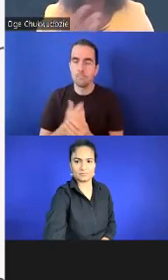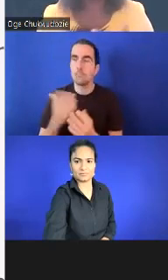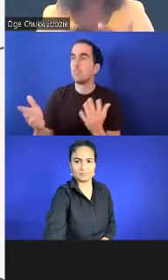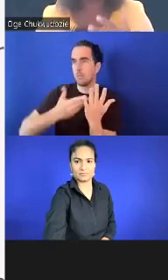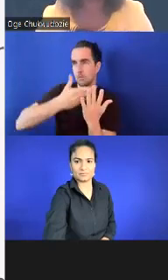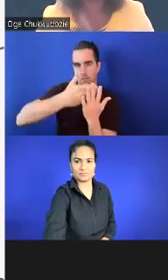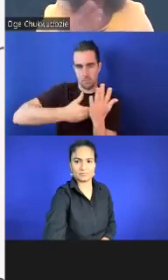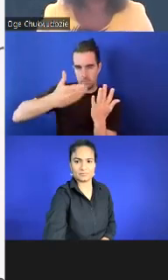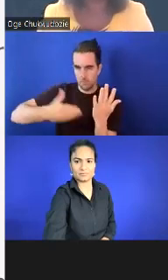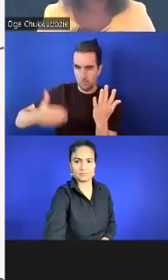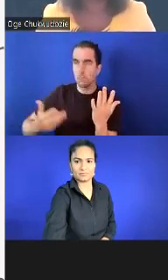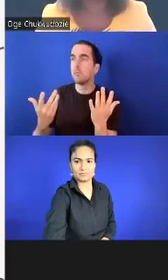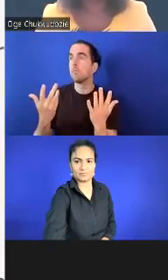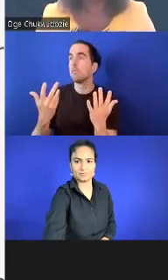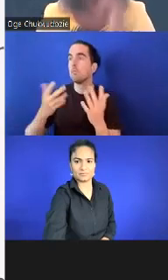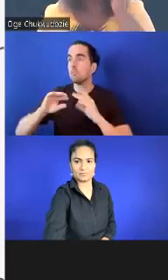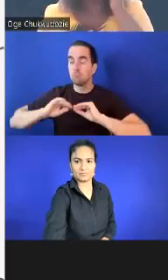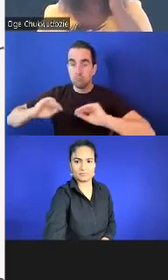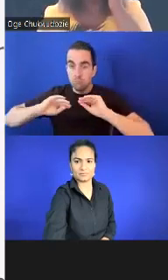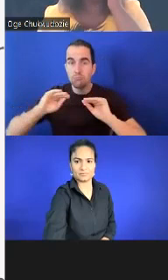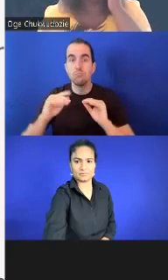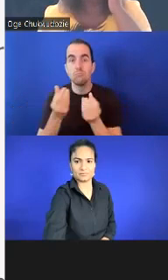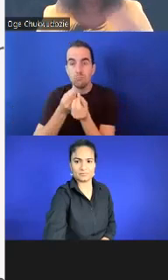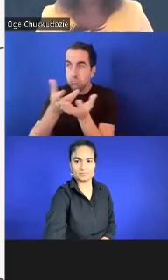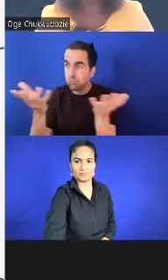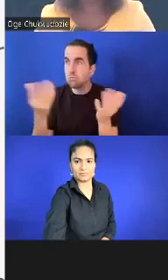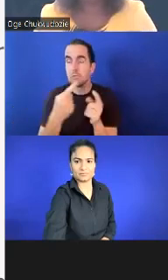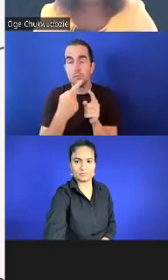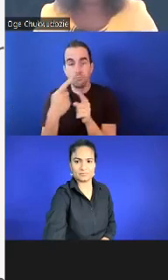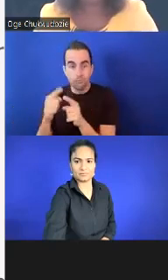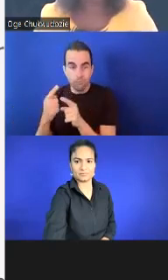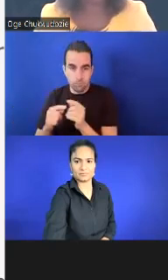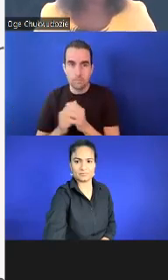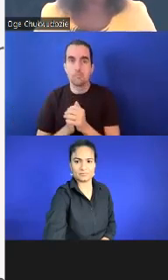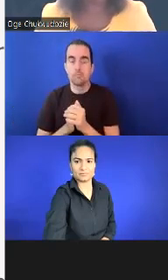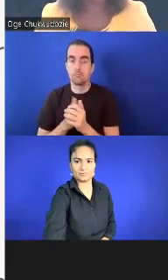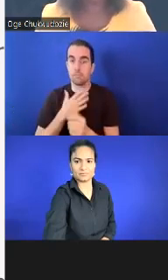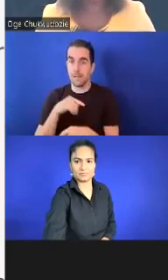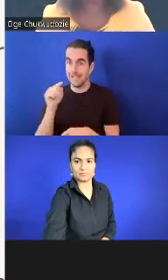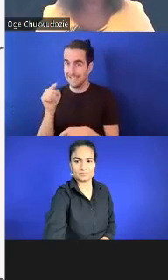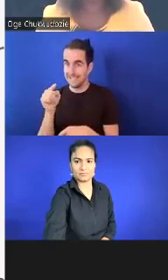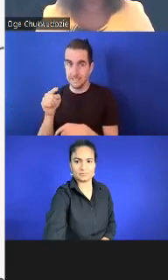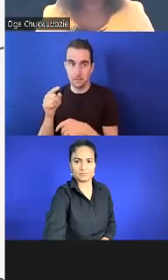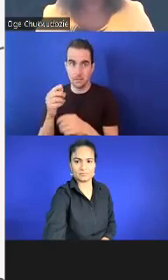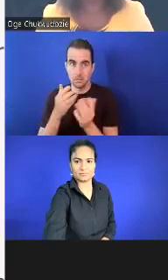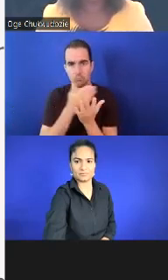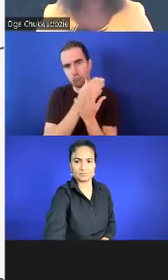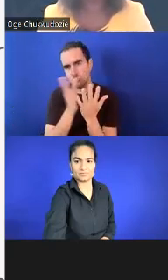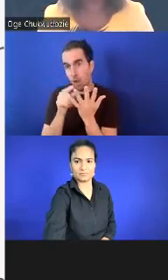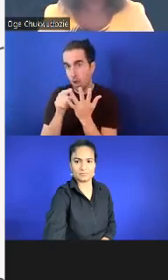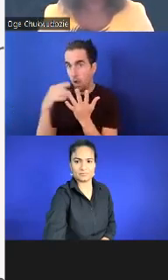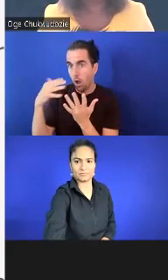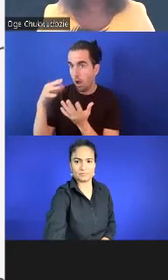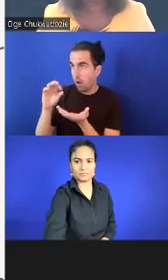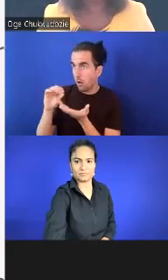you learn from that and know how to continue to move on. Thank you. Let me hand back to the chair. I think that's the last slide for